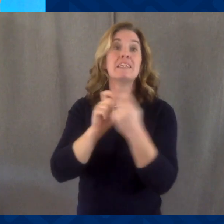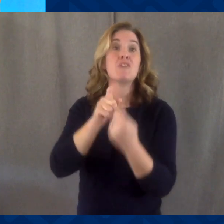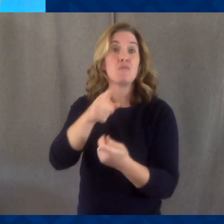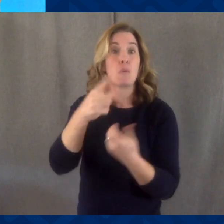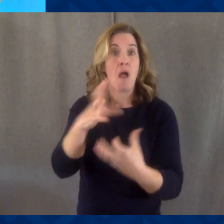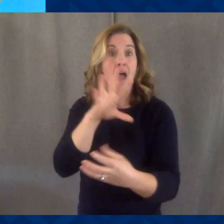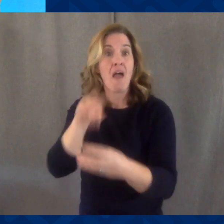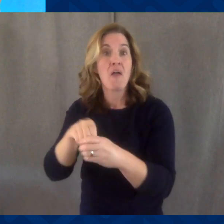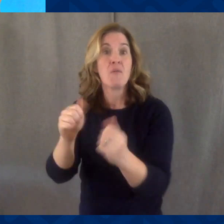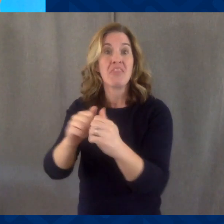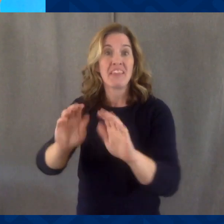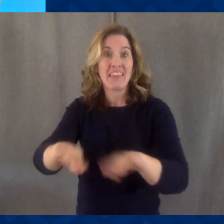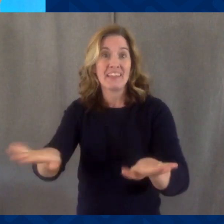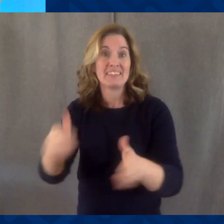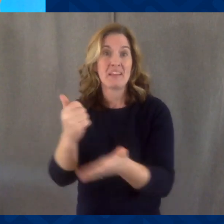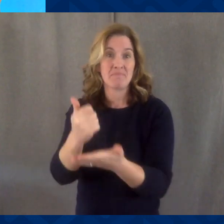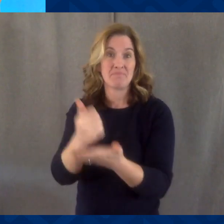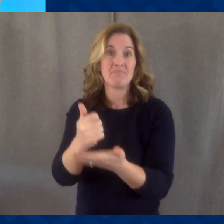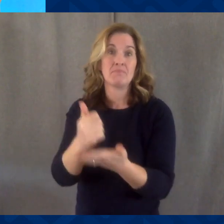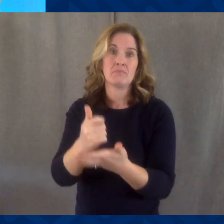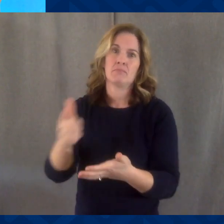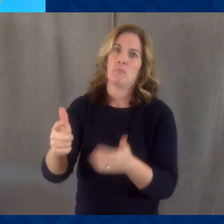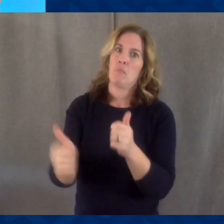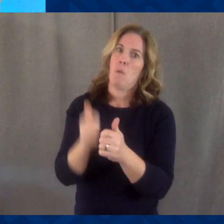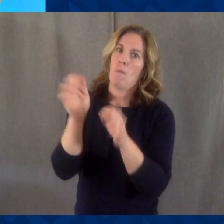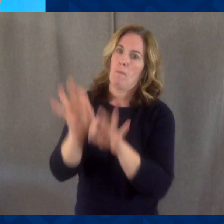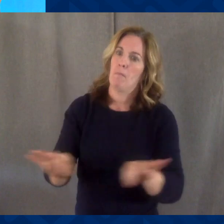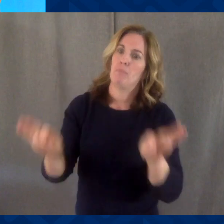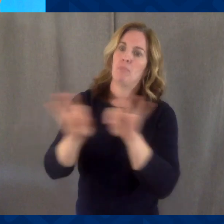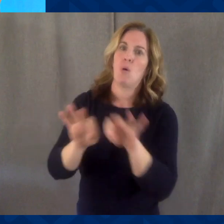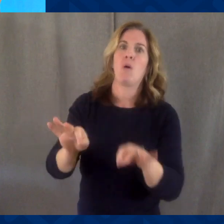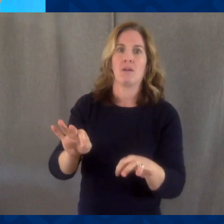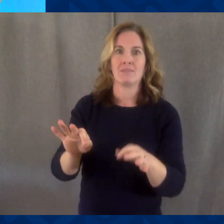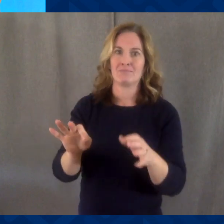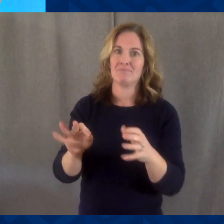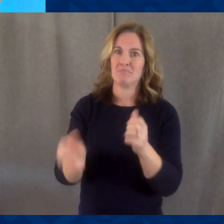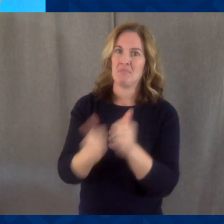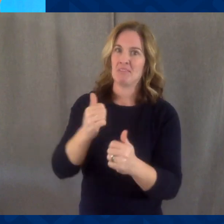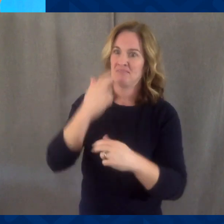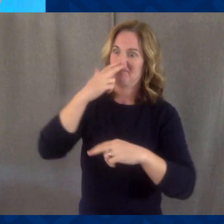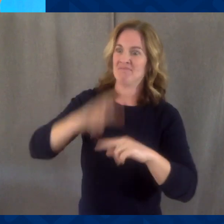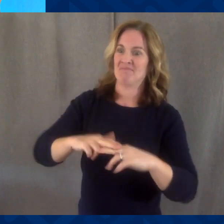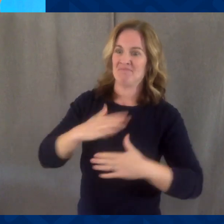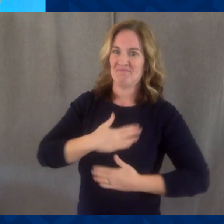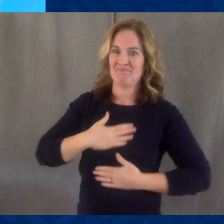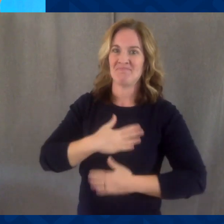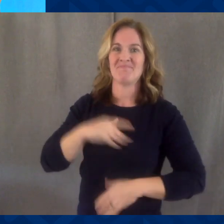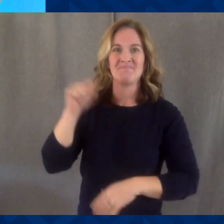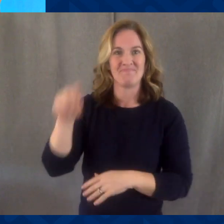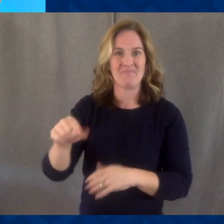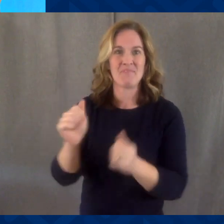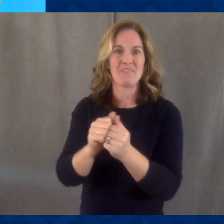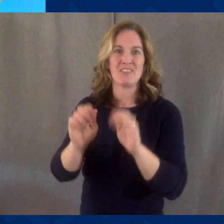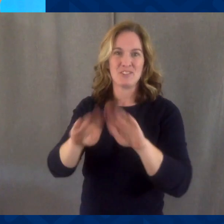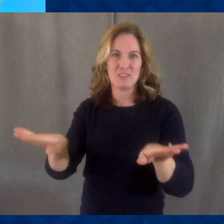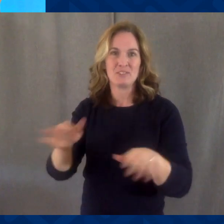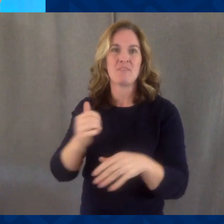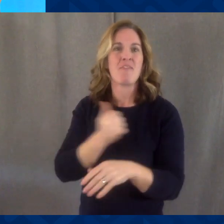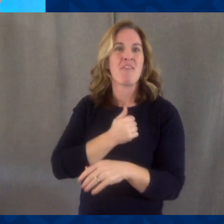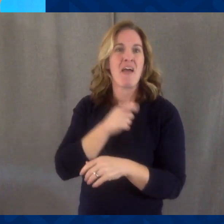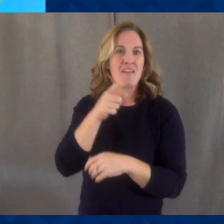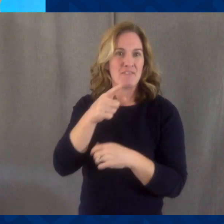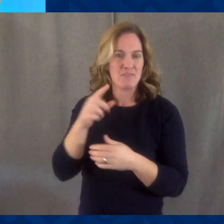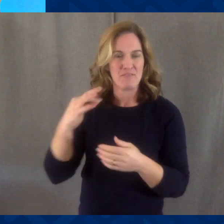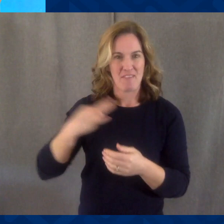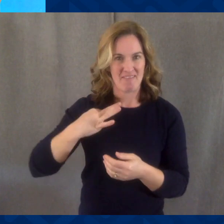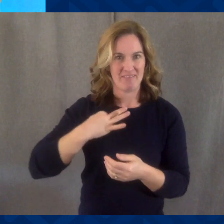action is, the most important place in the church is working with our children. We would love to have you volunteer. Again, please check